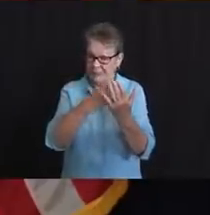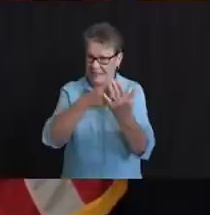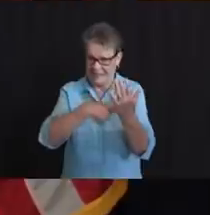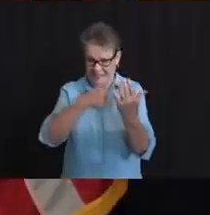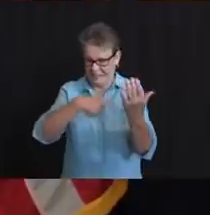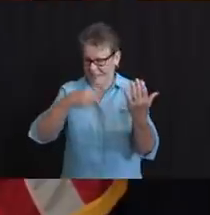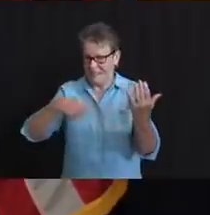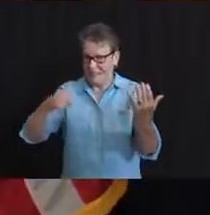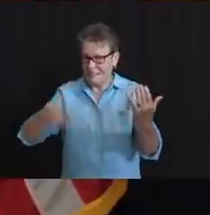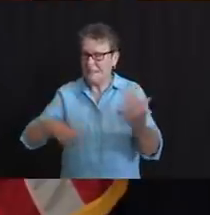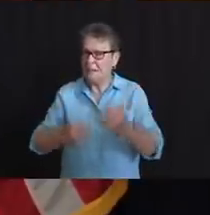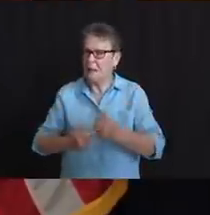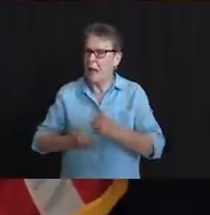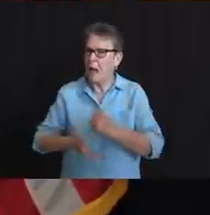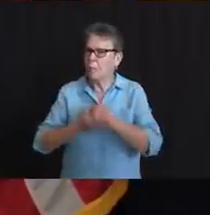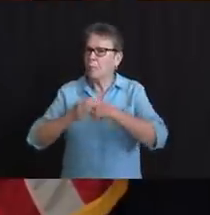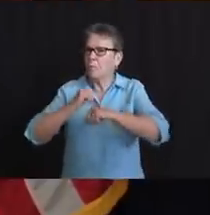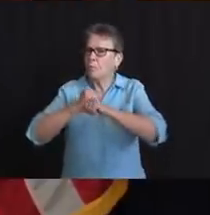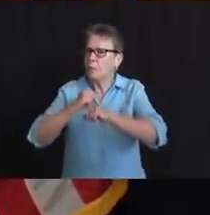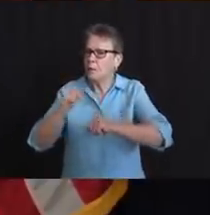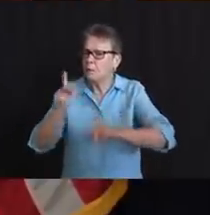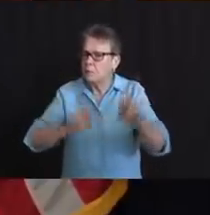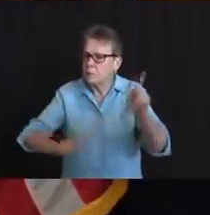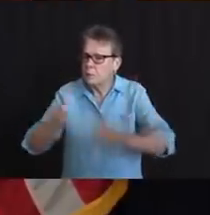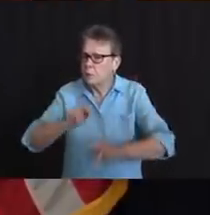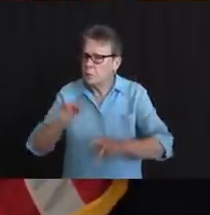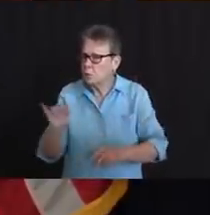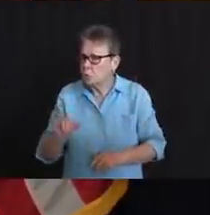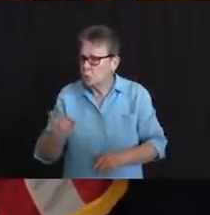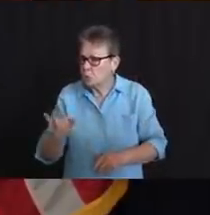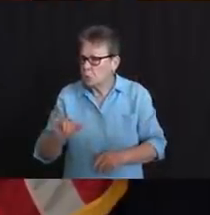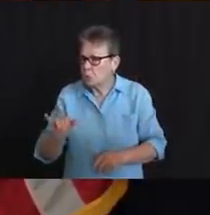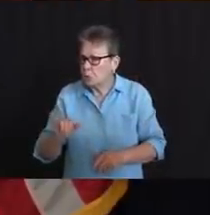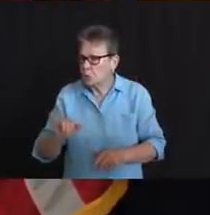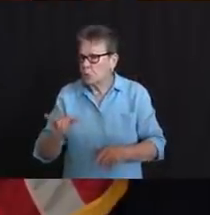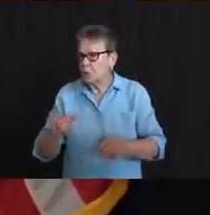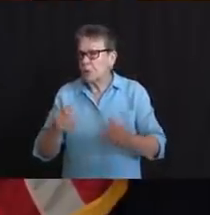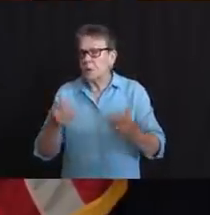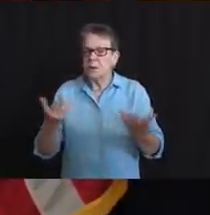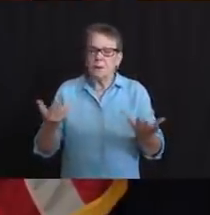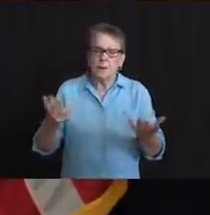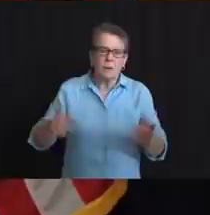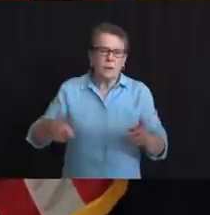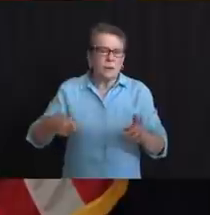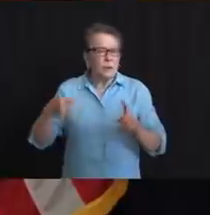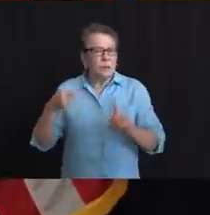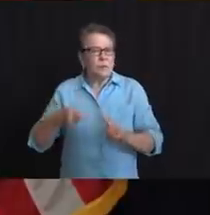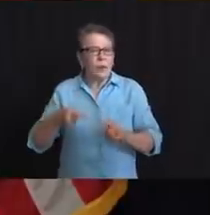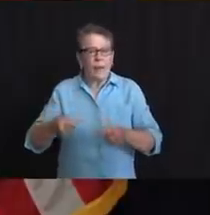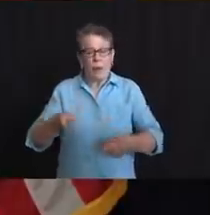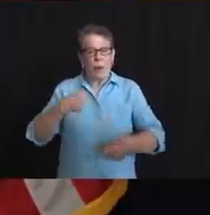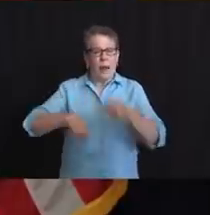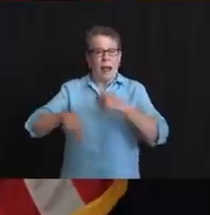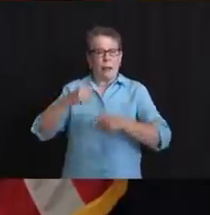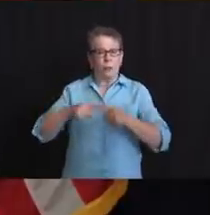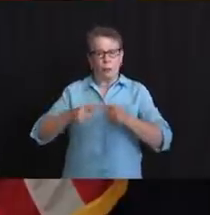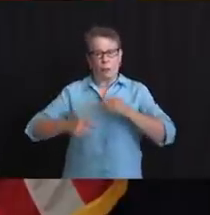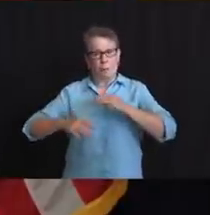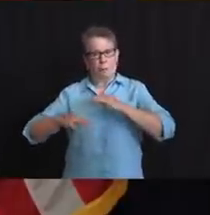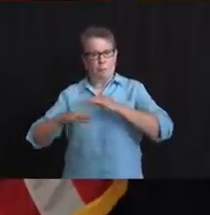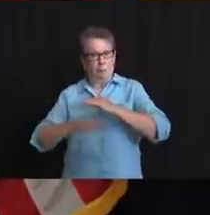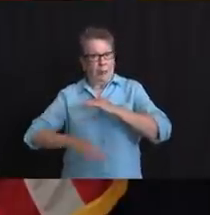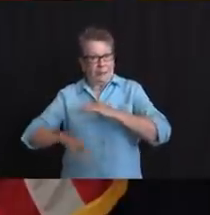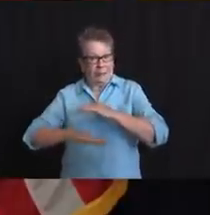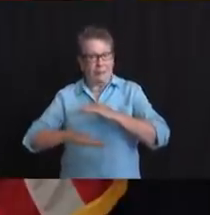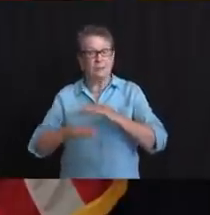go back to the basic principles about why, how to prevent disease. And as long as you're unvaccinated,